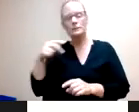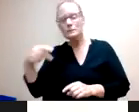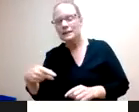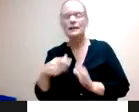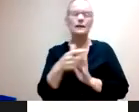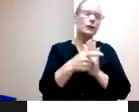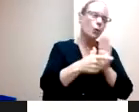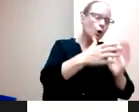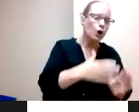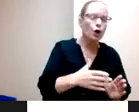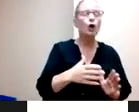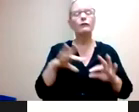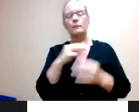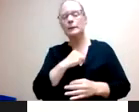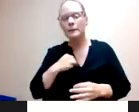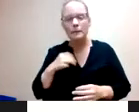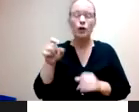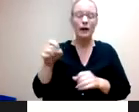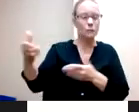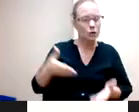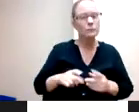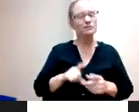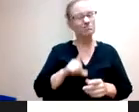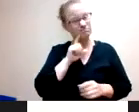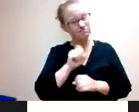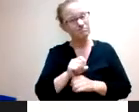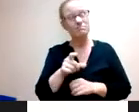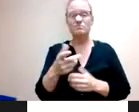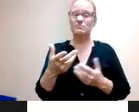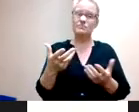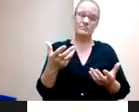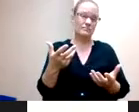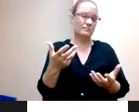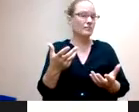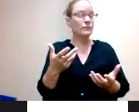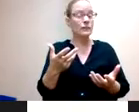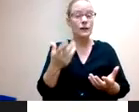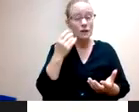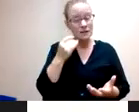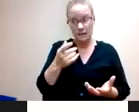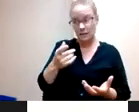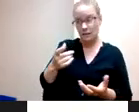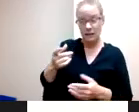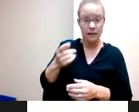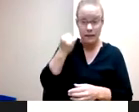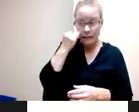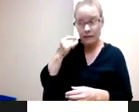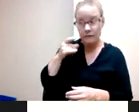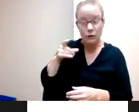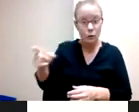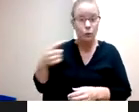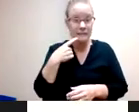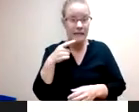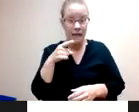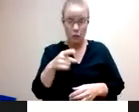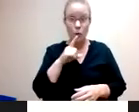lawyers, family members may bring them in, but it's really hearsay to accept that you're the healthcare proxy without a form. So we always